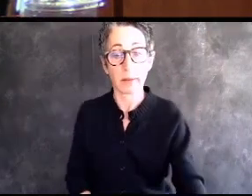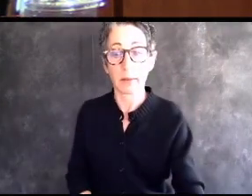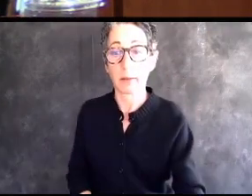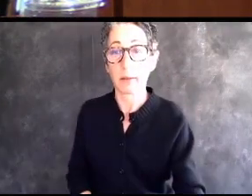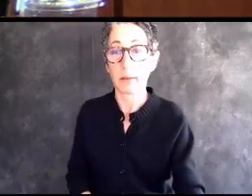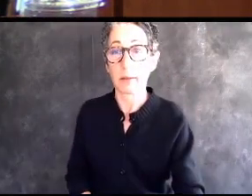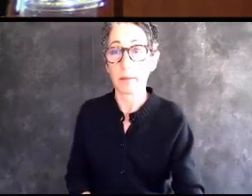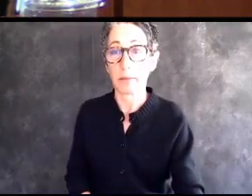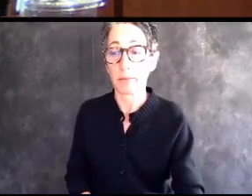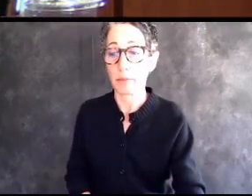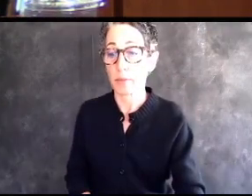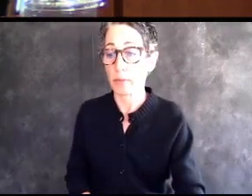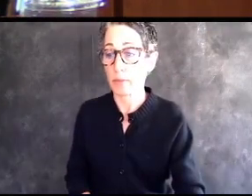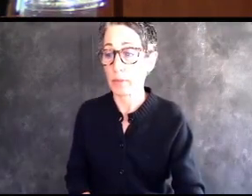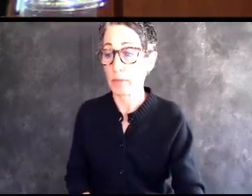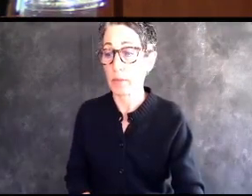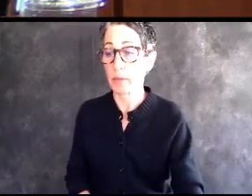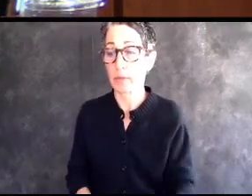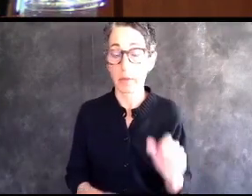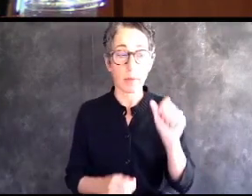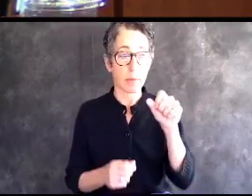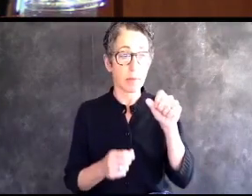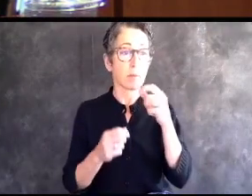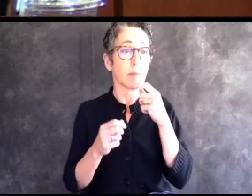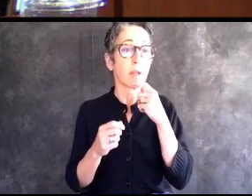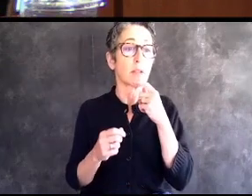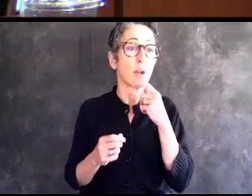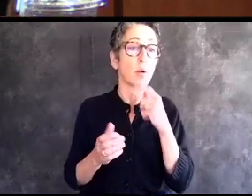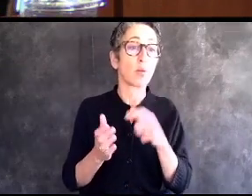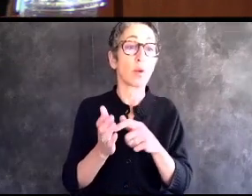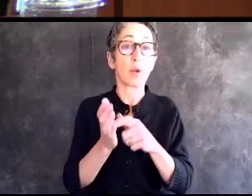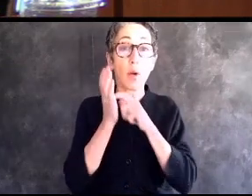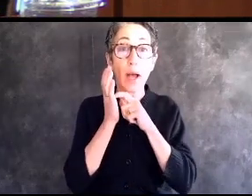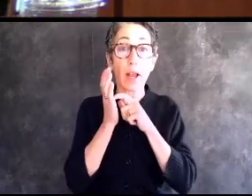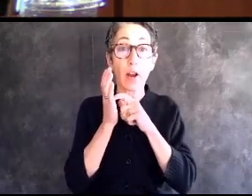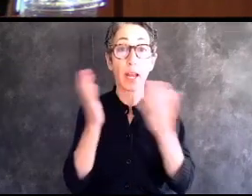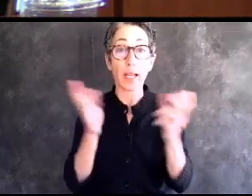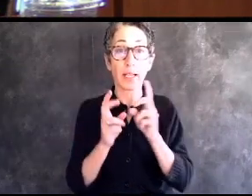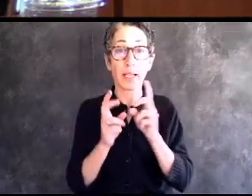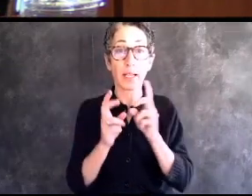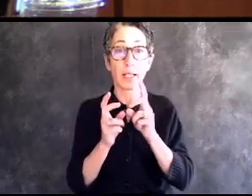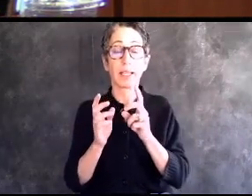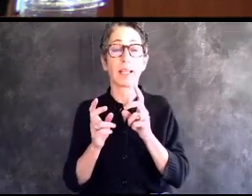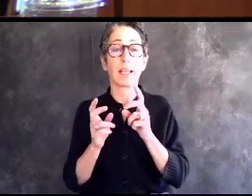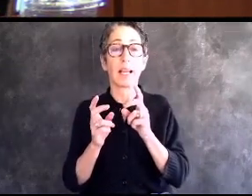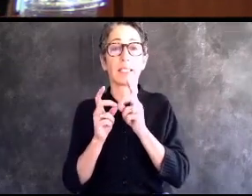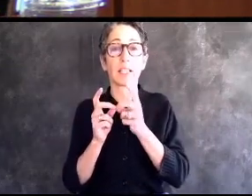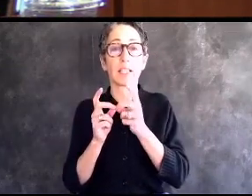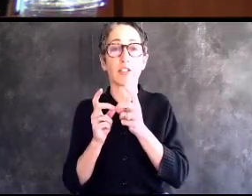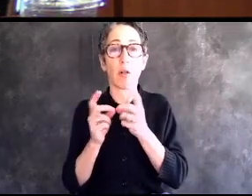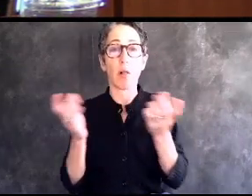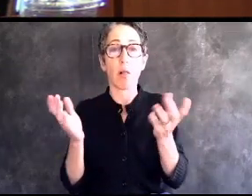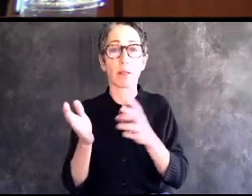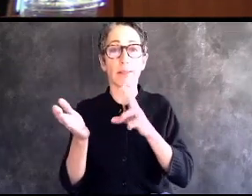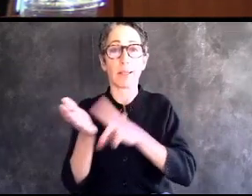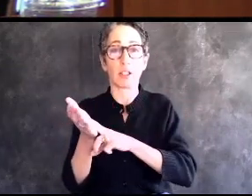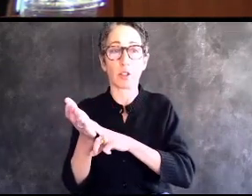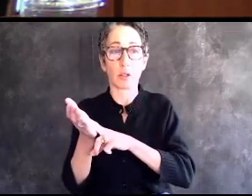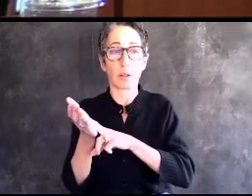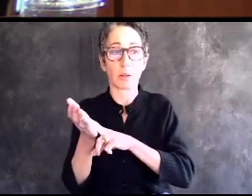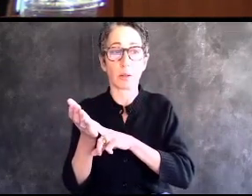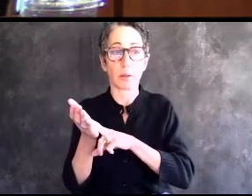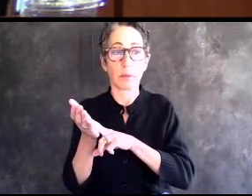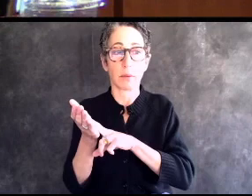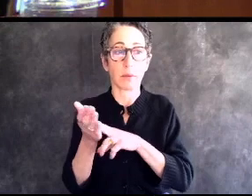solution, very simple, is just to require digital signatures that has a very strong KYC, like over-the-counter KYC in